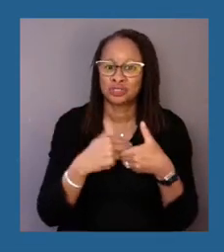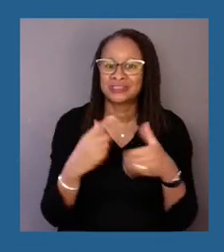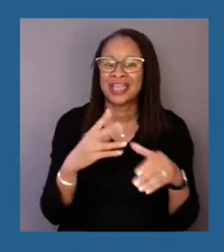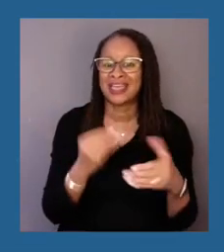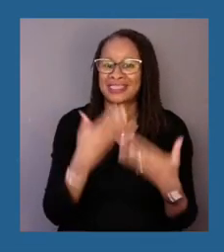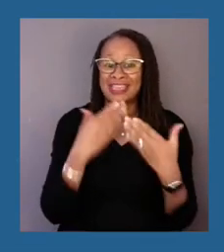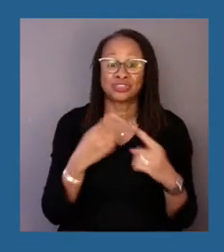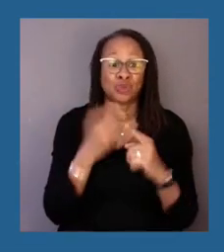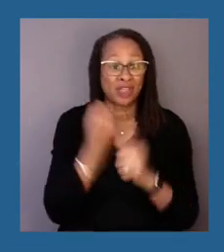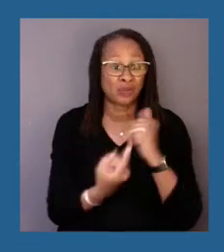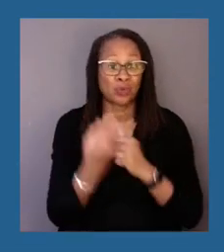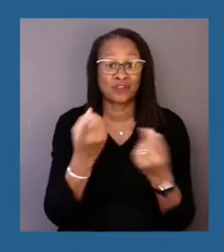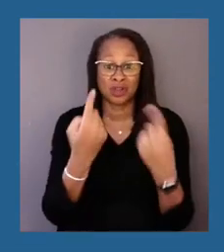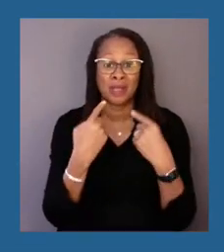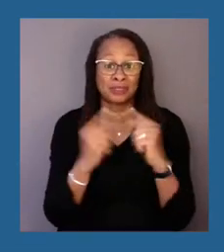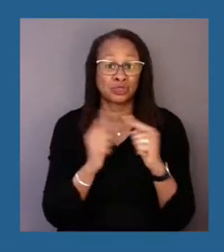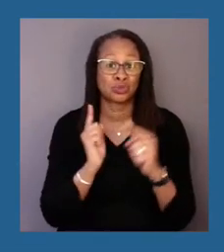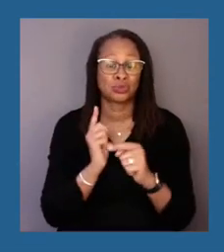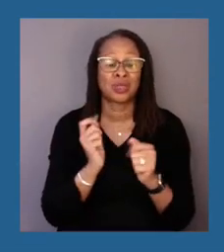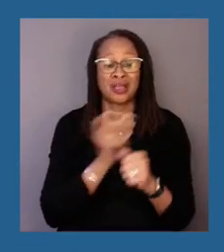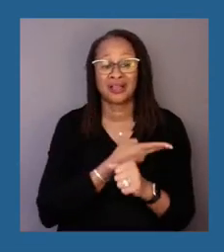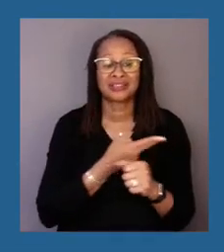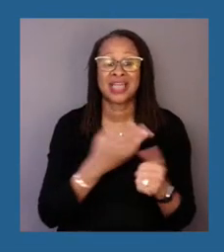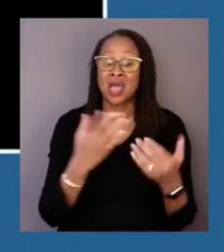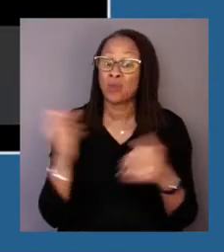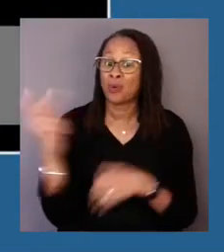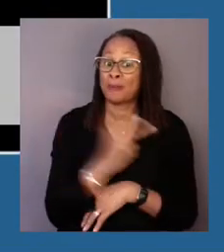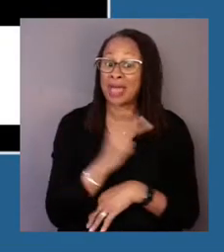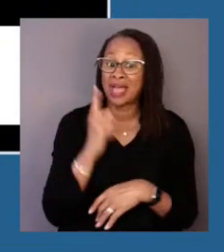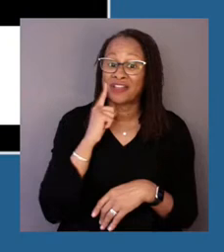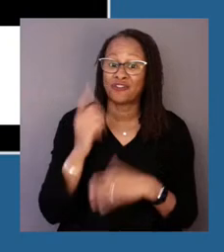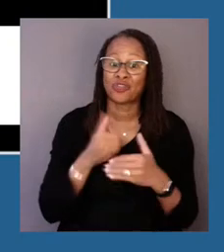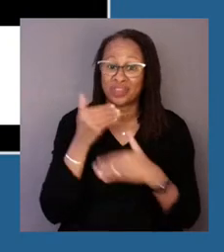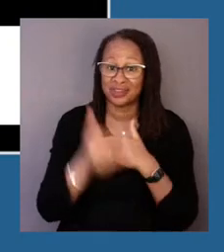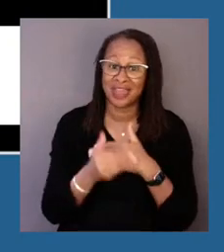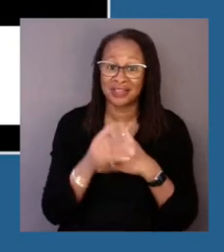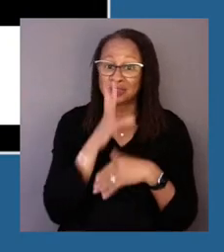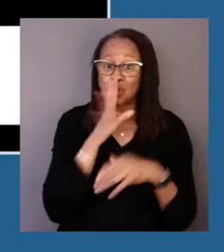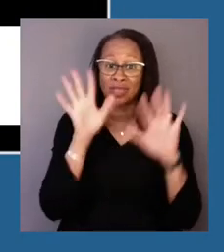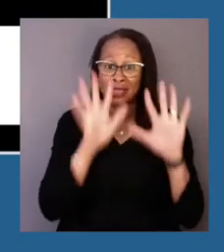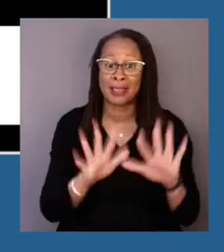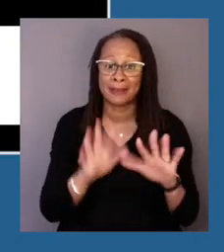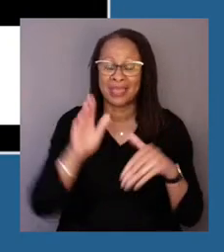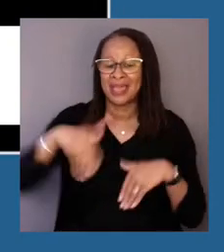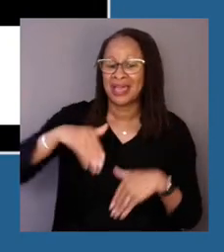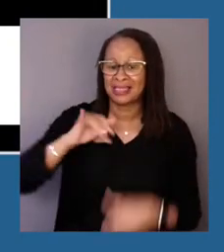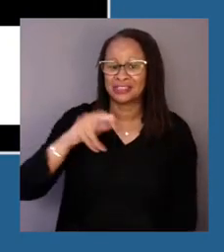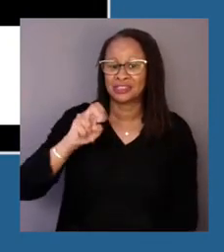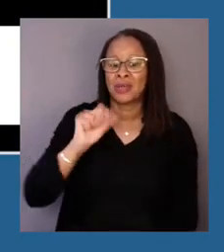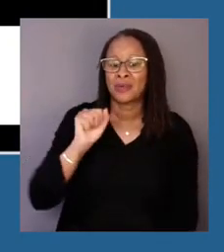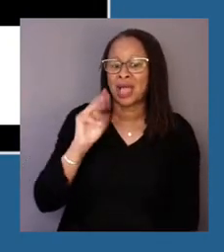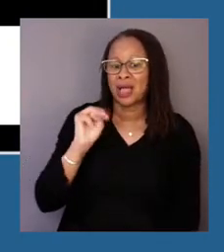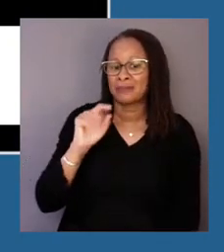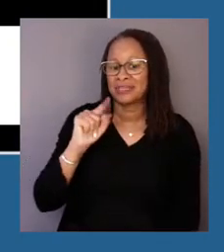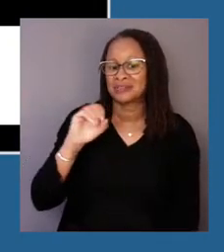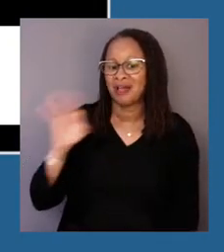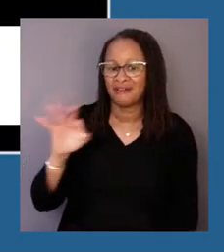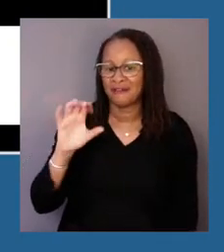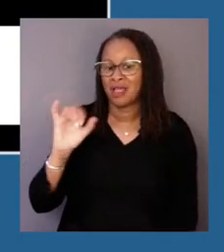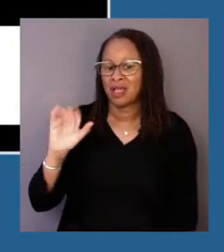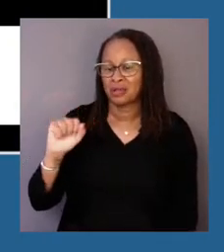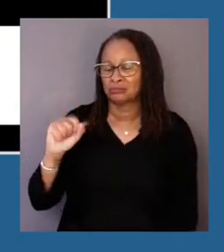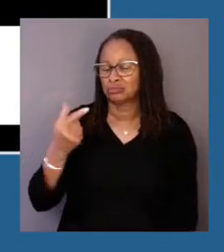for being here with us. We'll be back for our next Talking Climate in late June with Amitav Ghosh, the writer of The